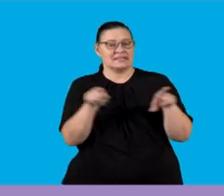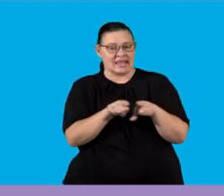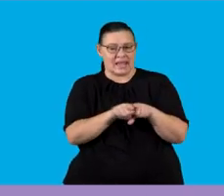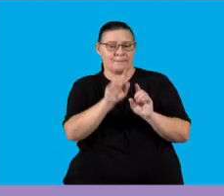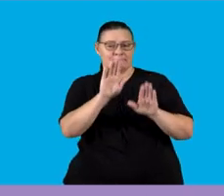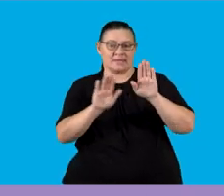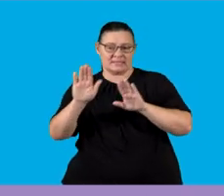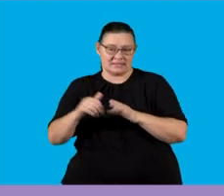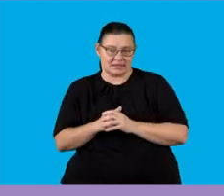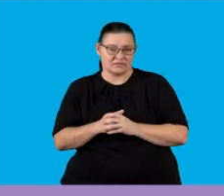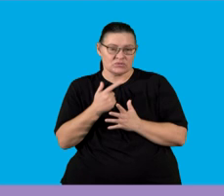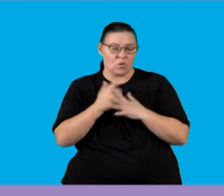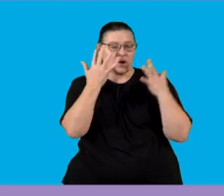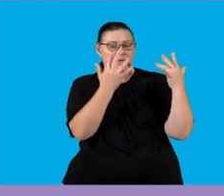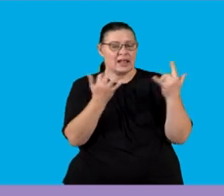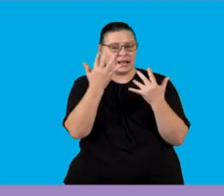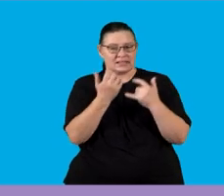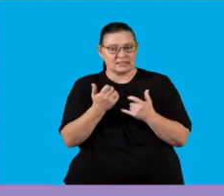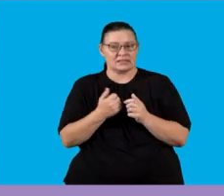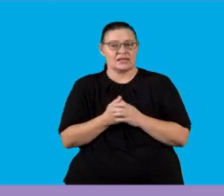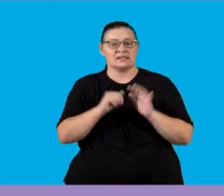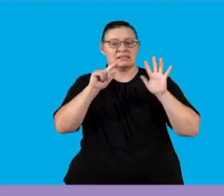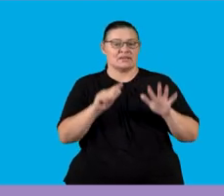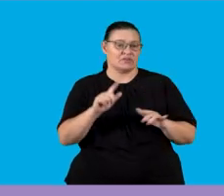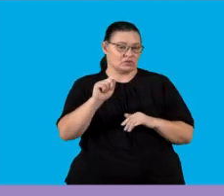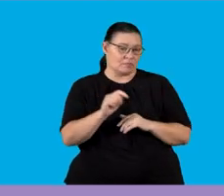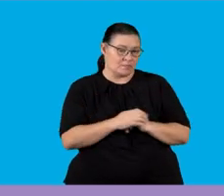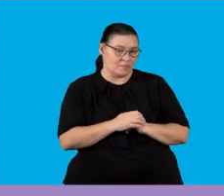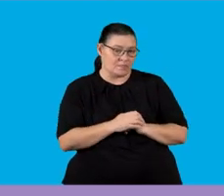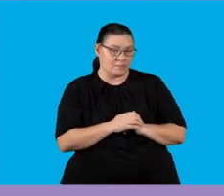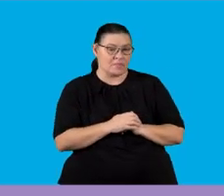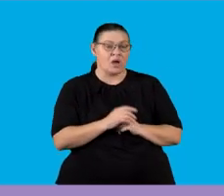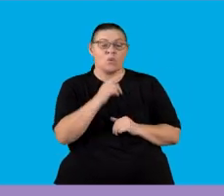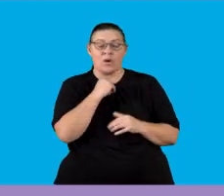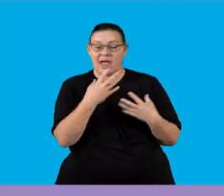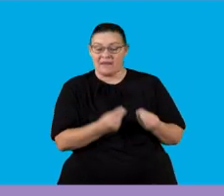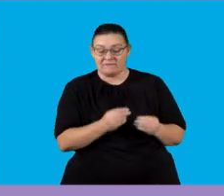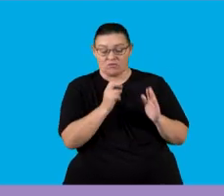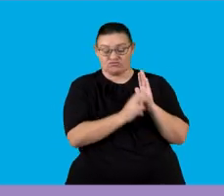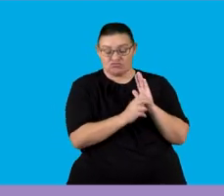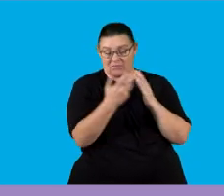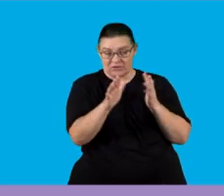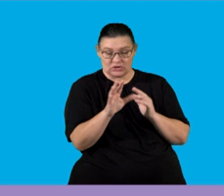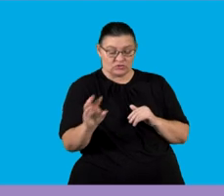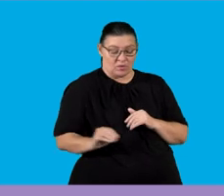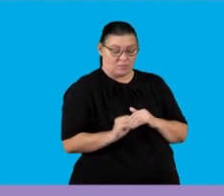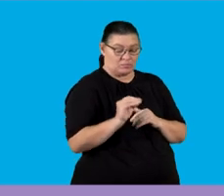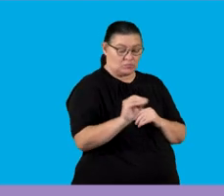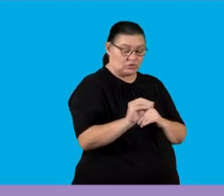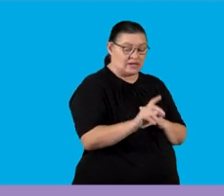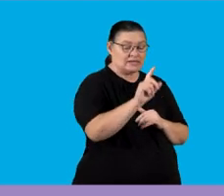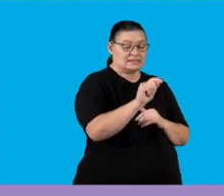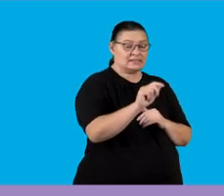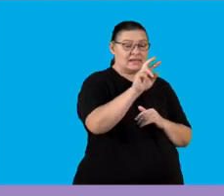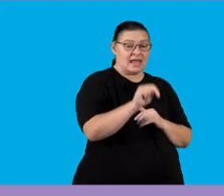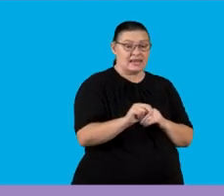is Tn is equals to 5 exponent n. Now if we find T7, which is the seventh term, we are